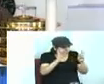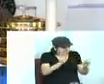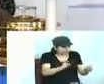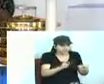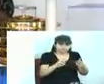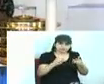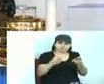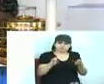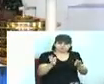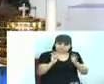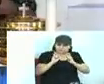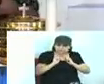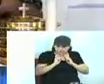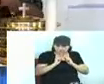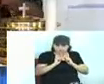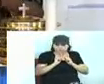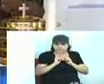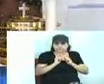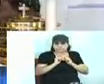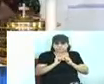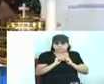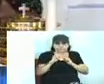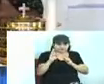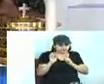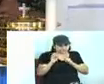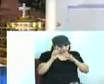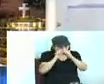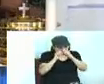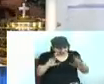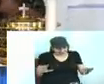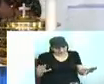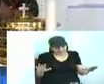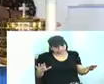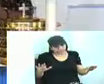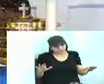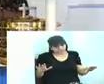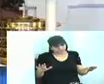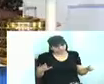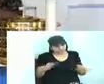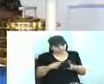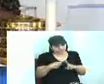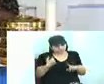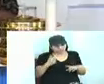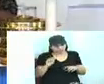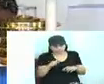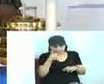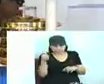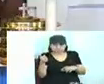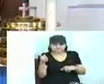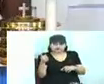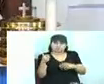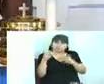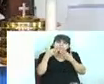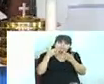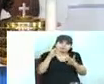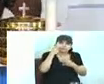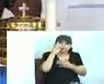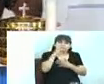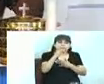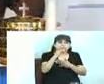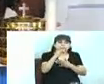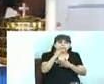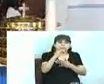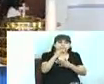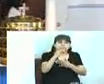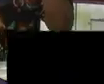you have given us to be a blessing to others. We thank you for this